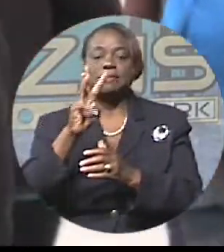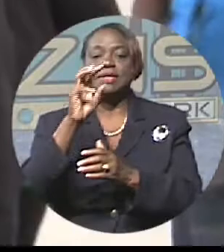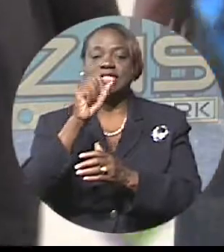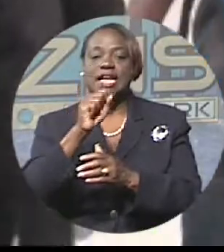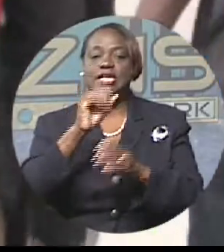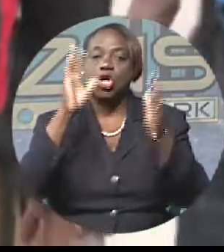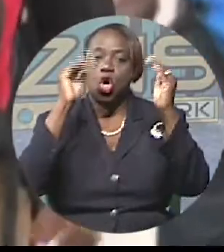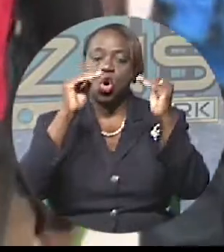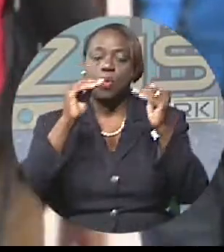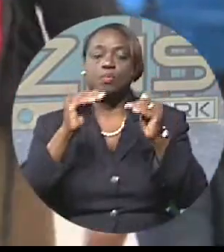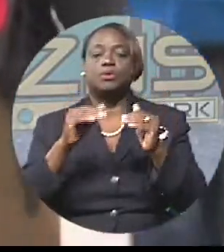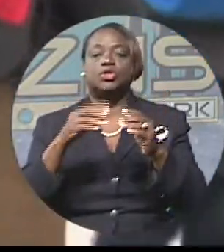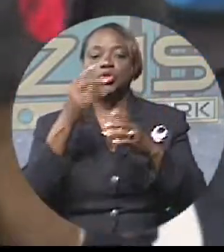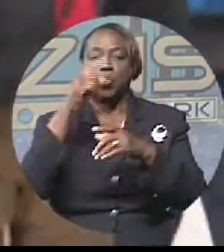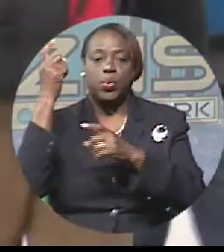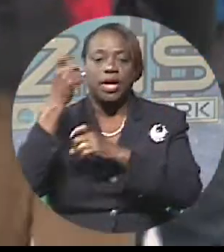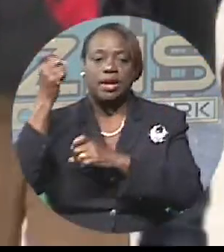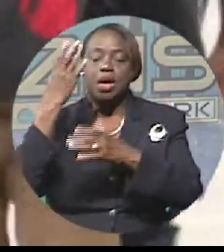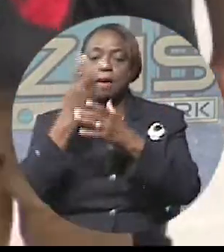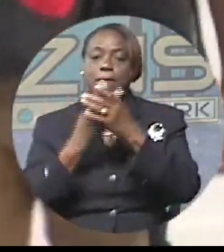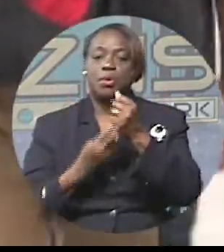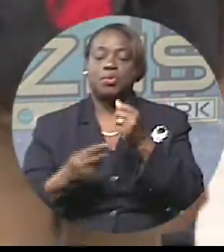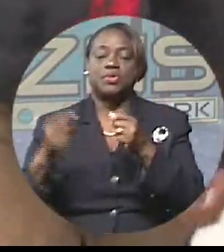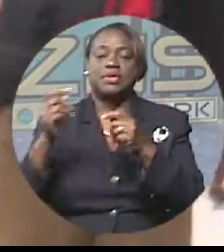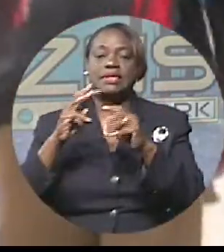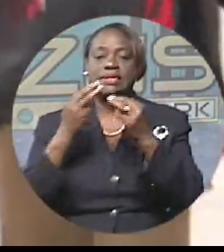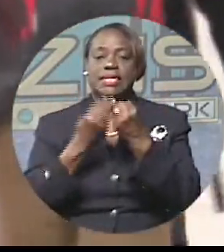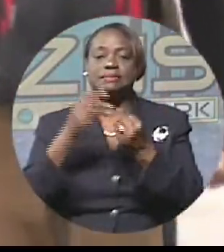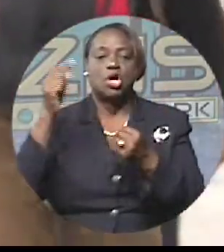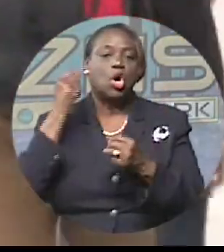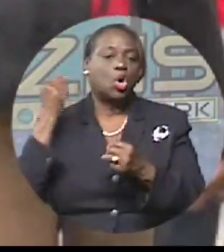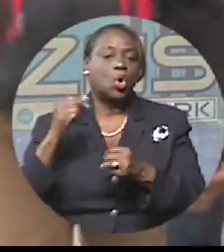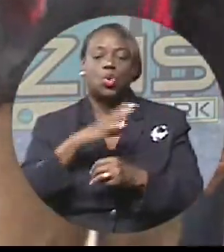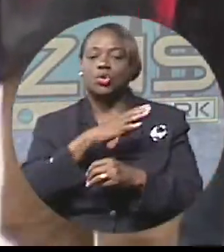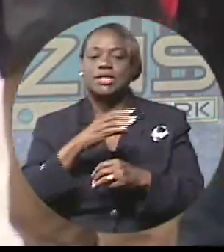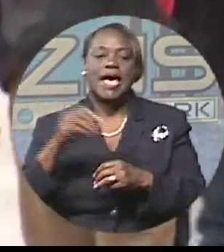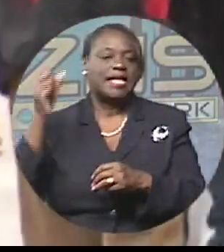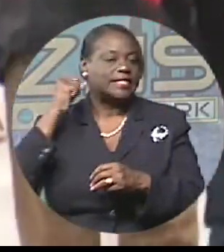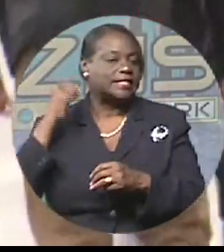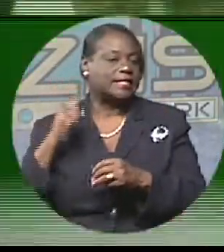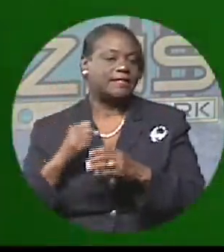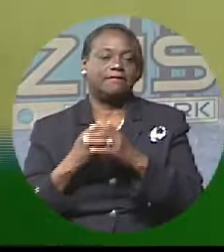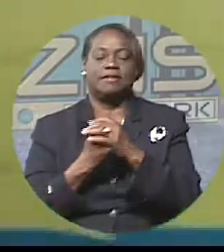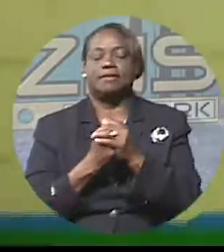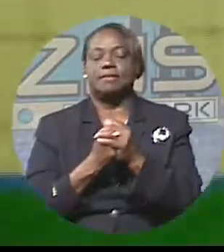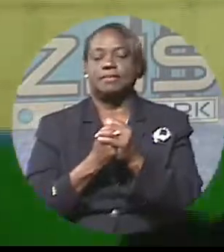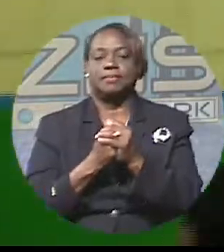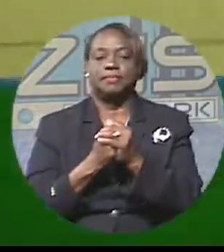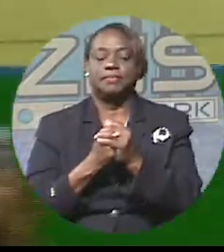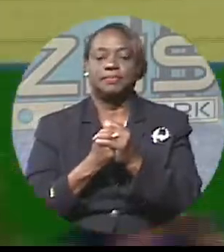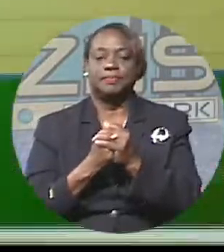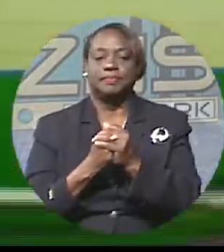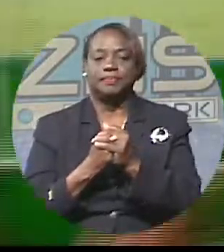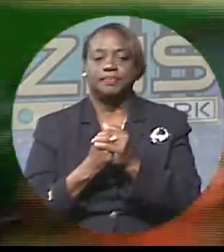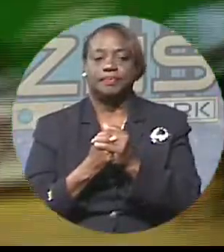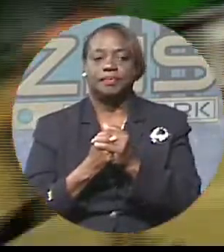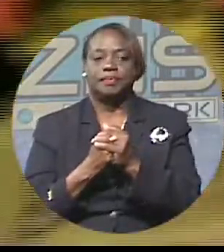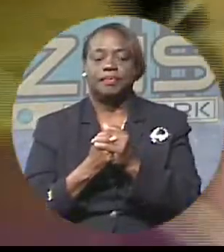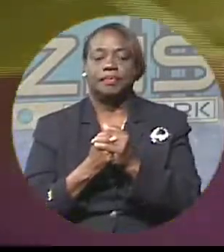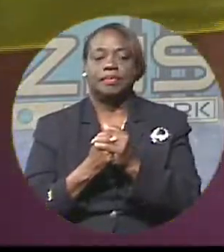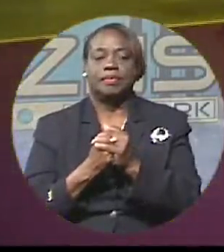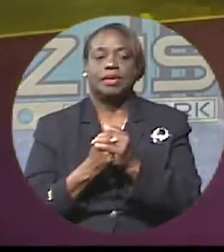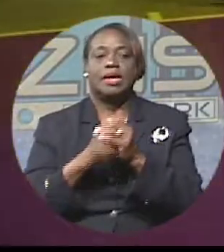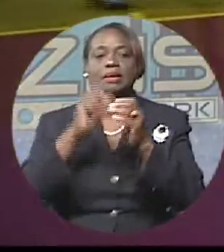and silver with both teams. In Long Island, reporting for ZNS Total Sports, I am Julian Gibson. Postseason action